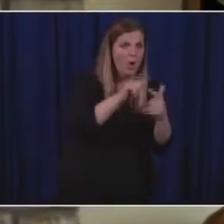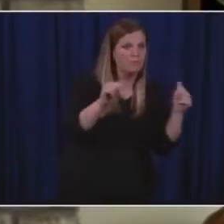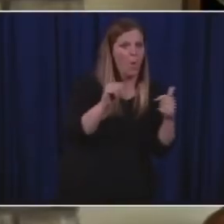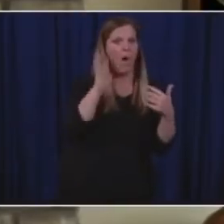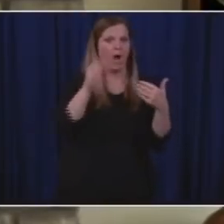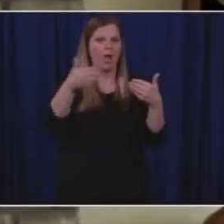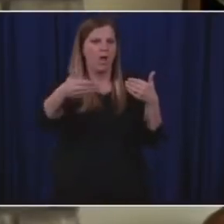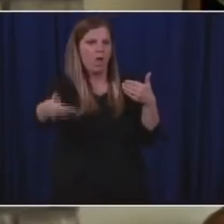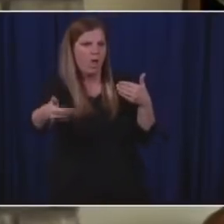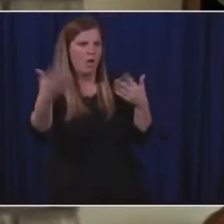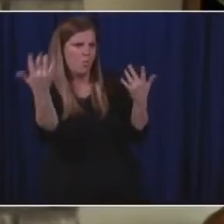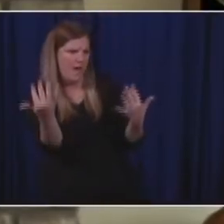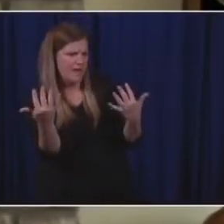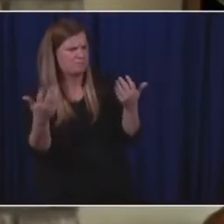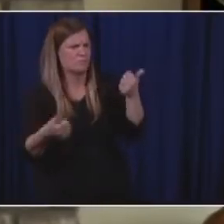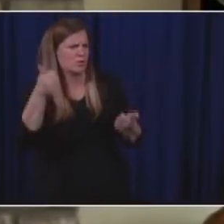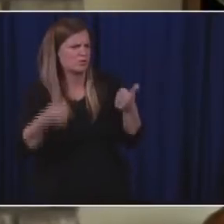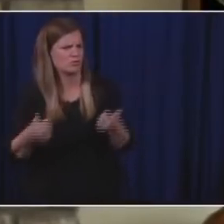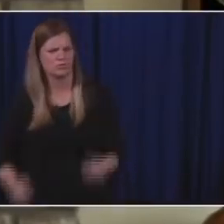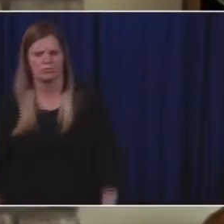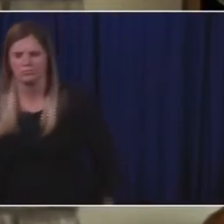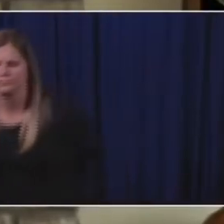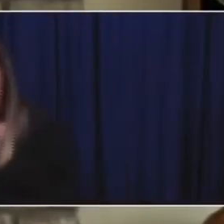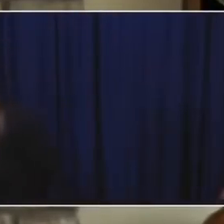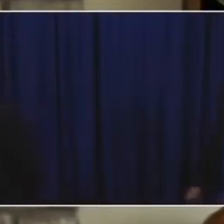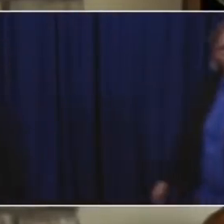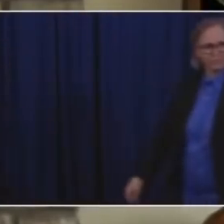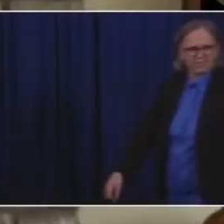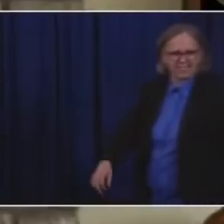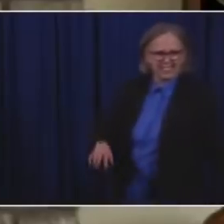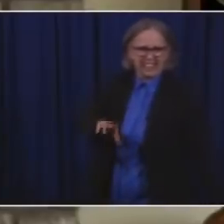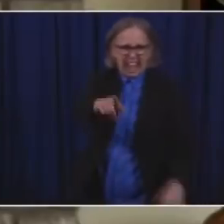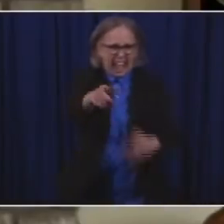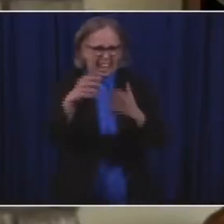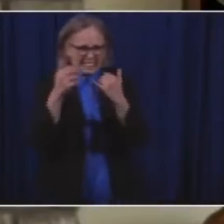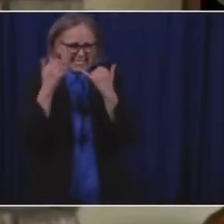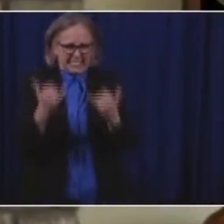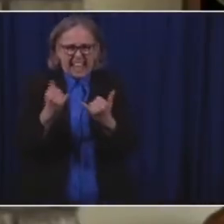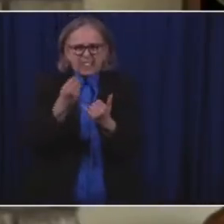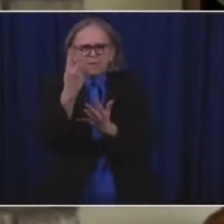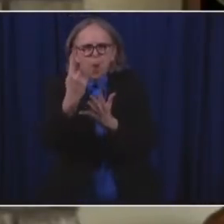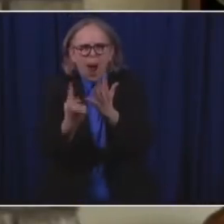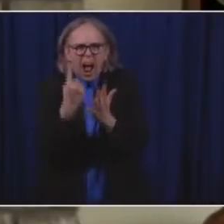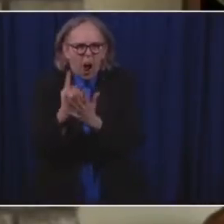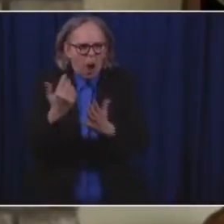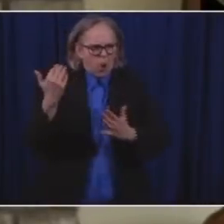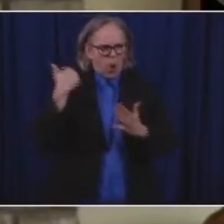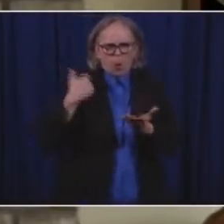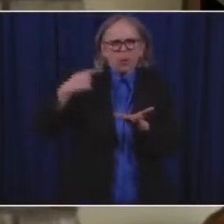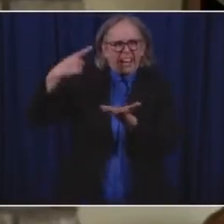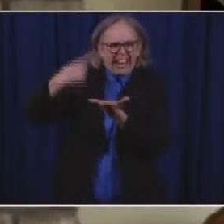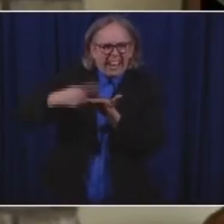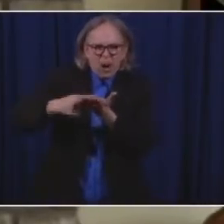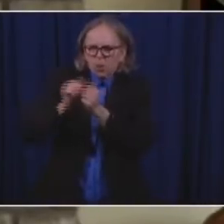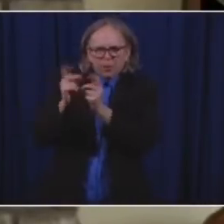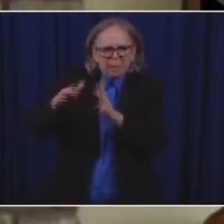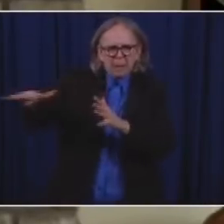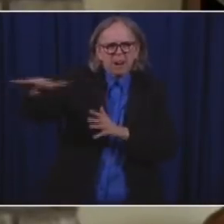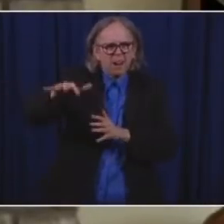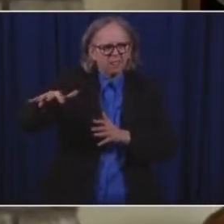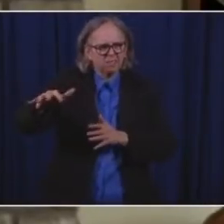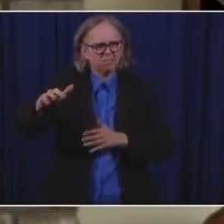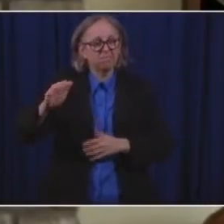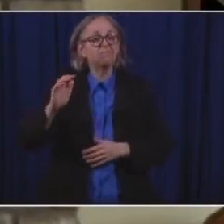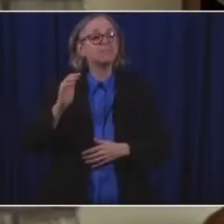Yeah, well, actually, we were discussing that a few hours ago. You know, our frontline workers